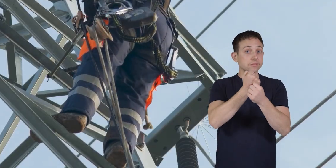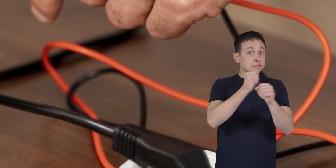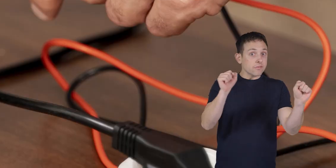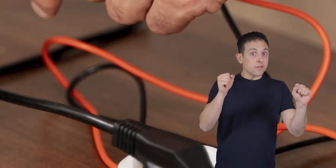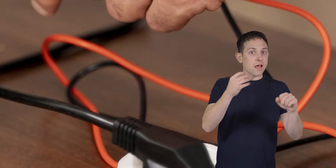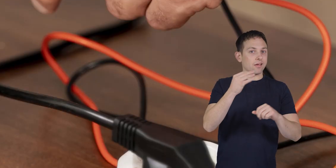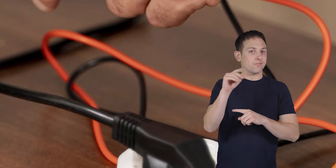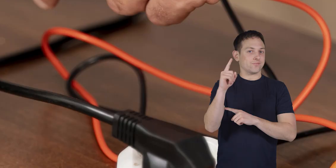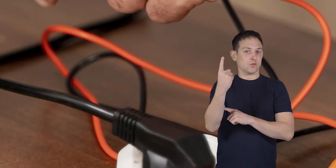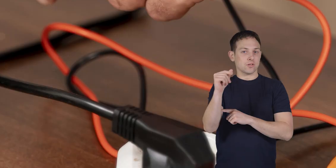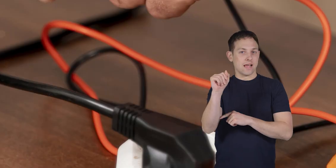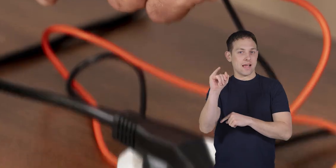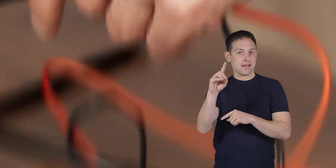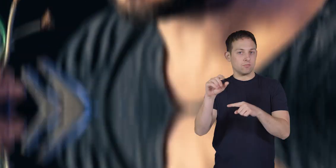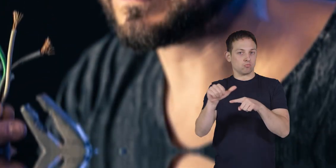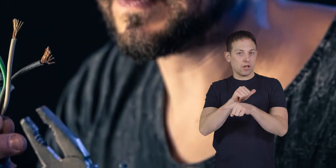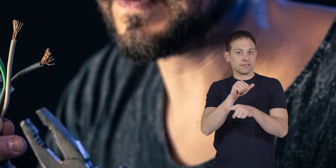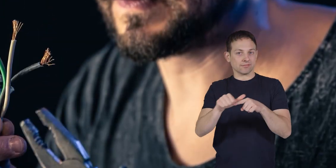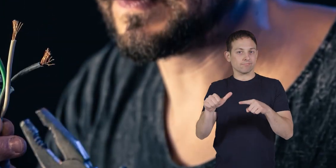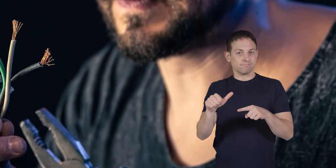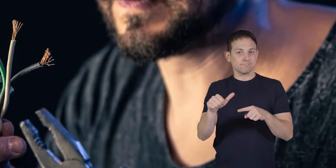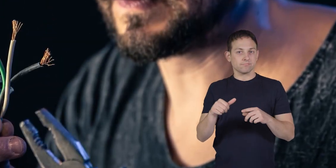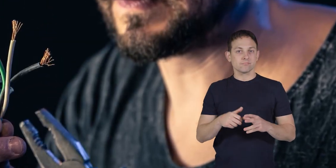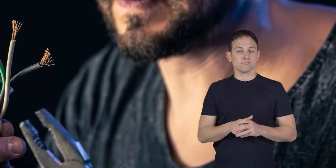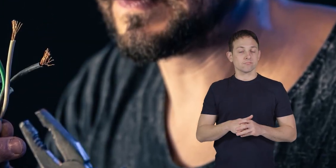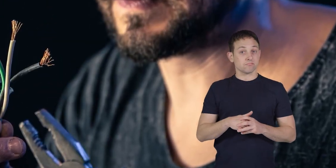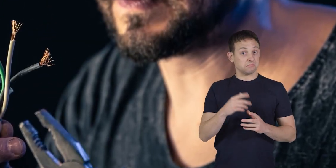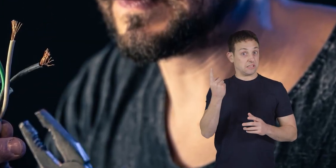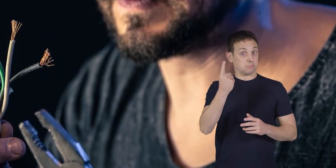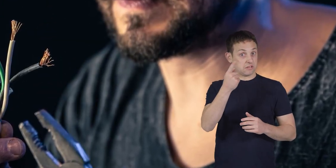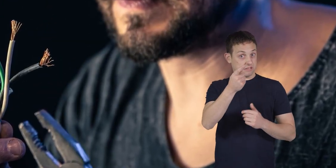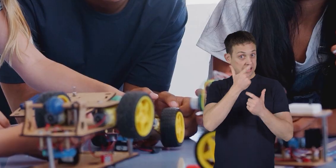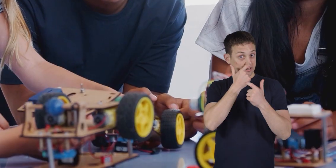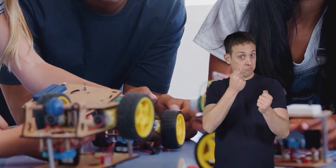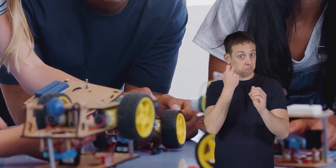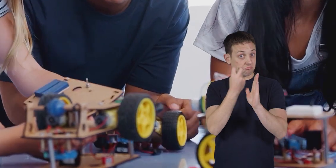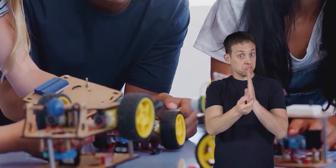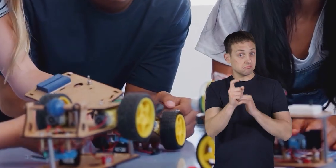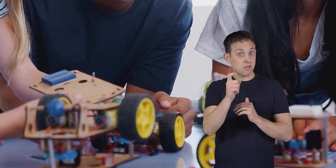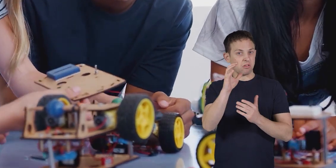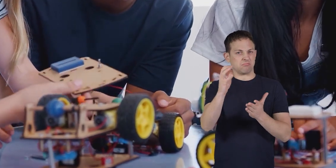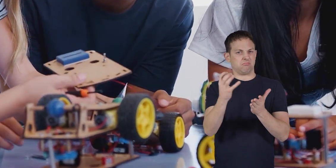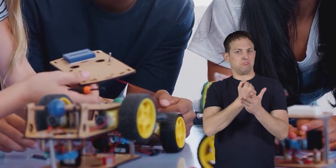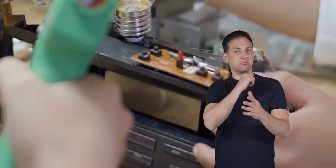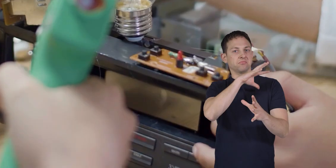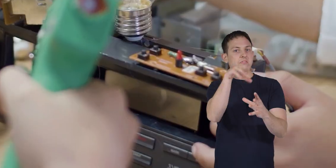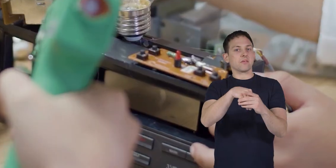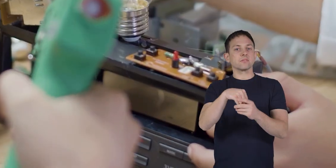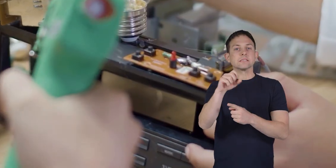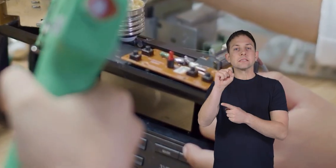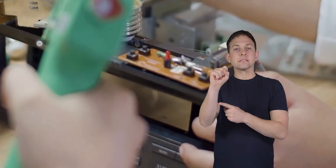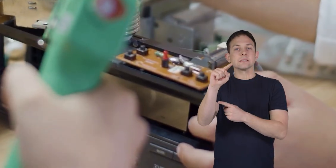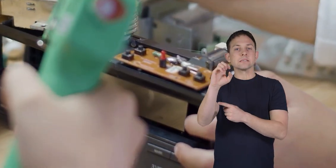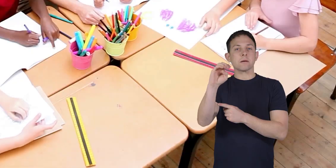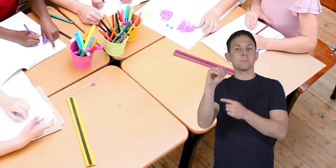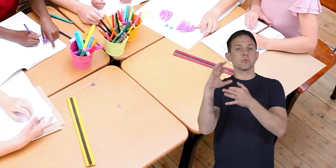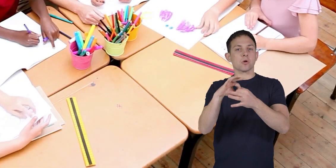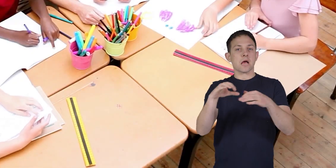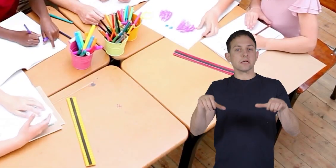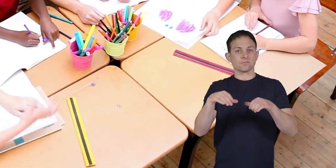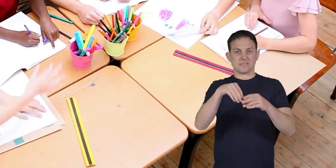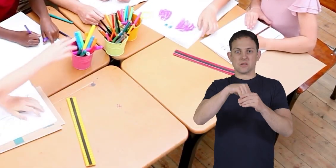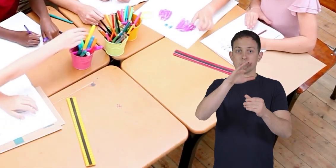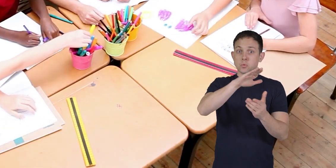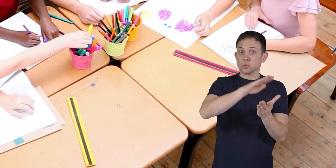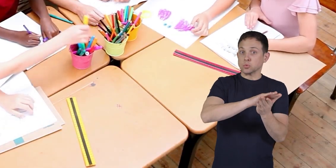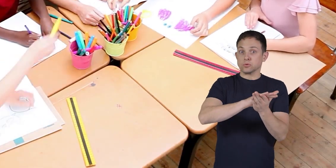safety and first aid practices. Sound like something you're interested in? Start getting involved in STEM-related activities in your